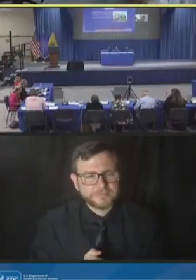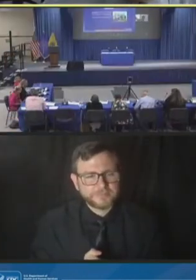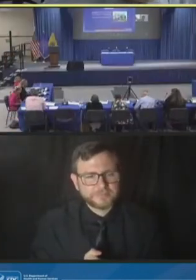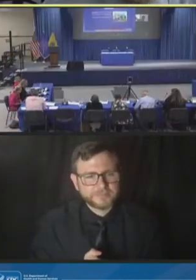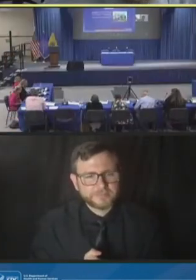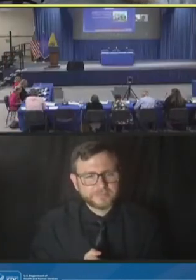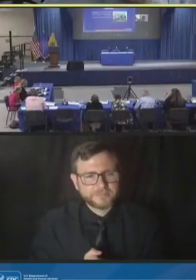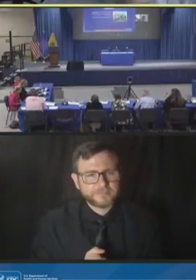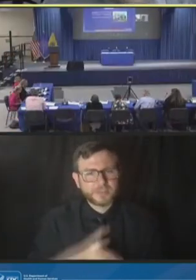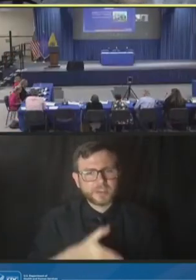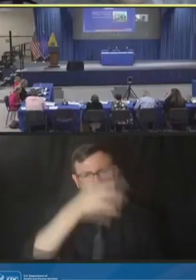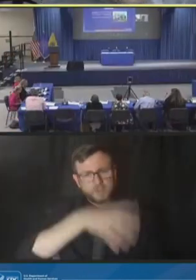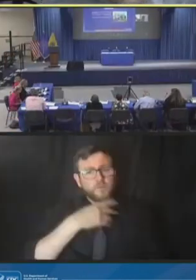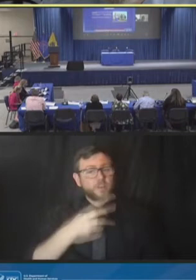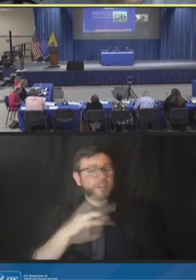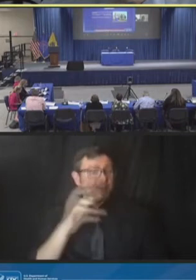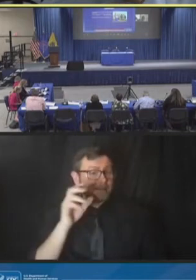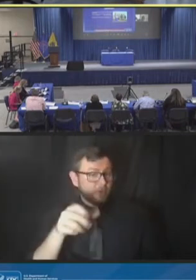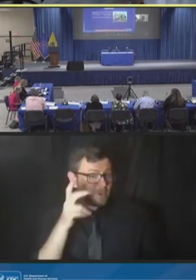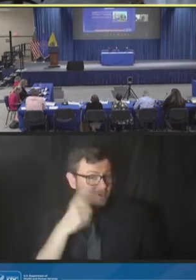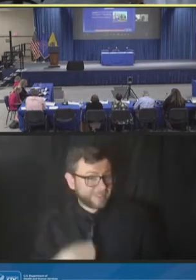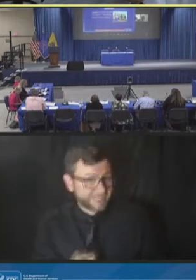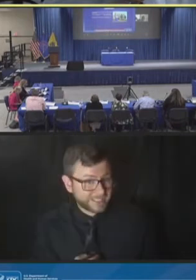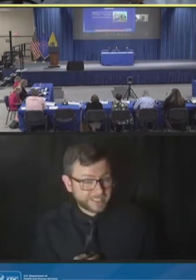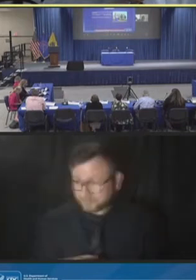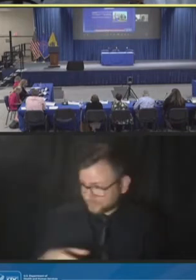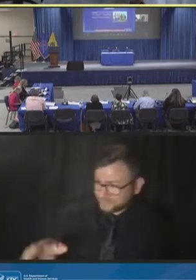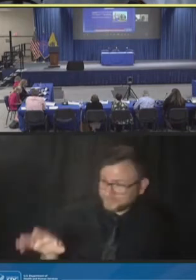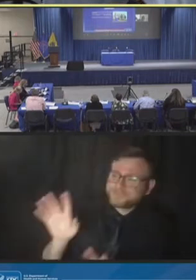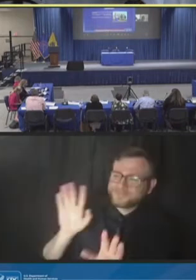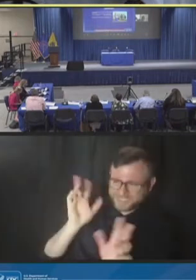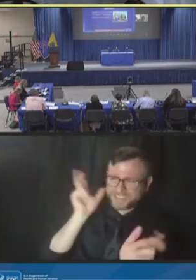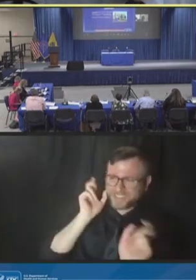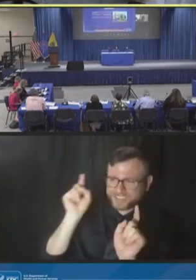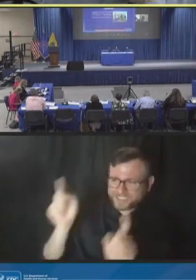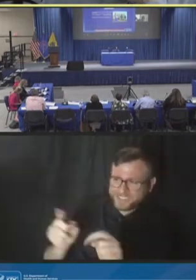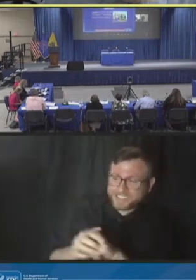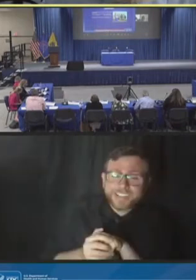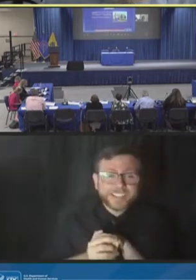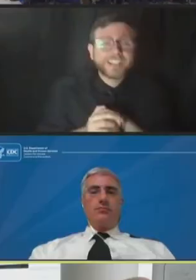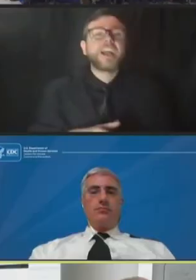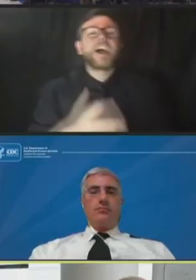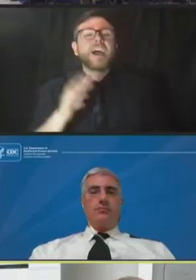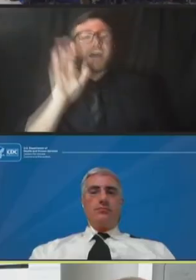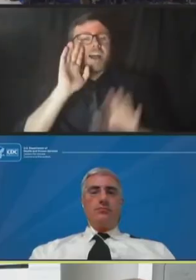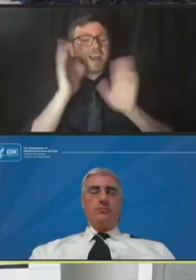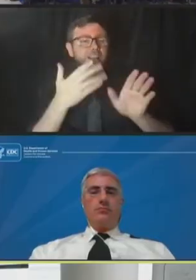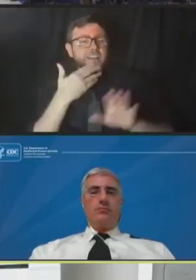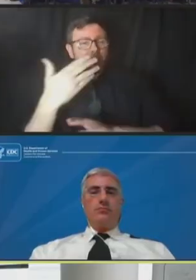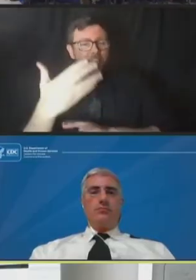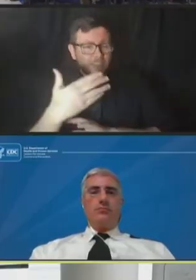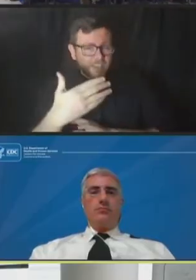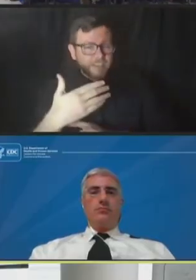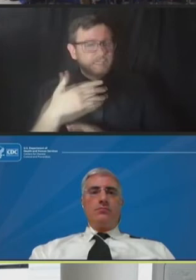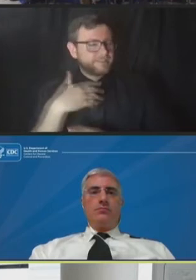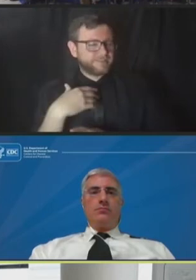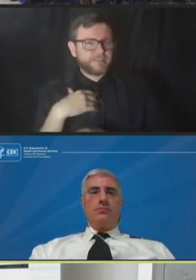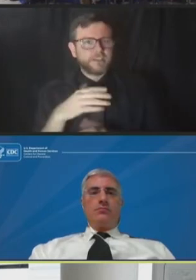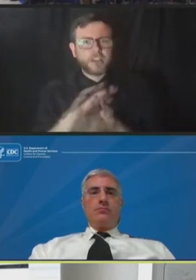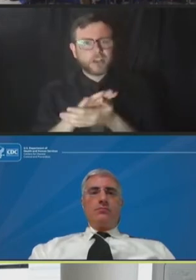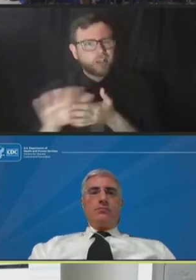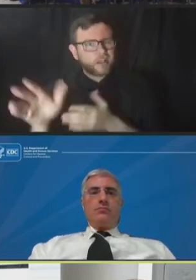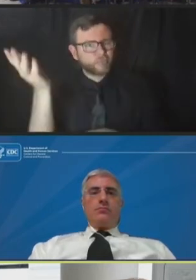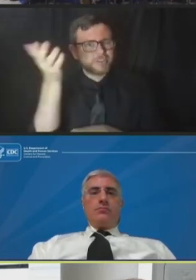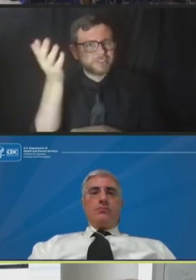Hi, can you hear me? You're loud and clear. Go ahead, Daniel. Hi, thanks. Very nice